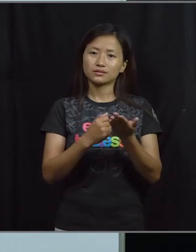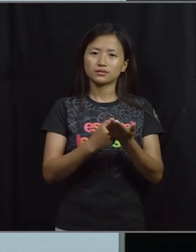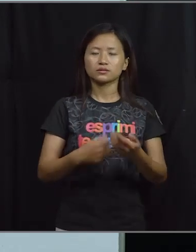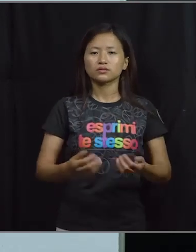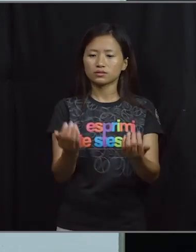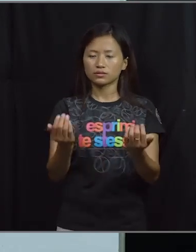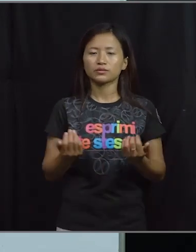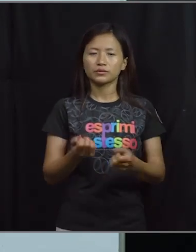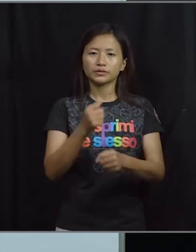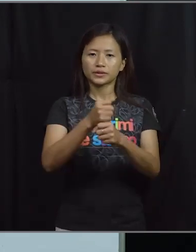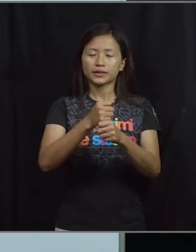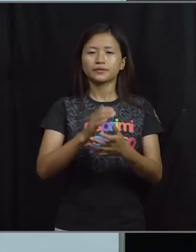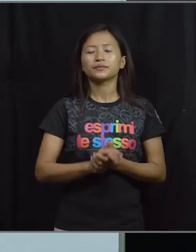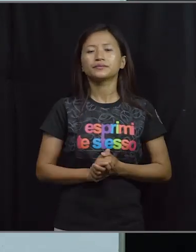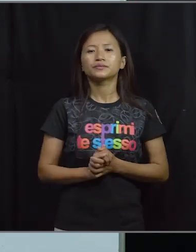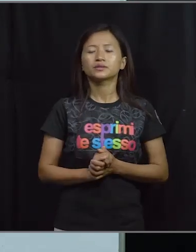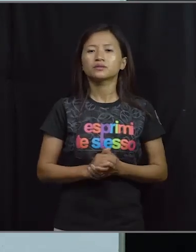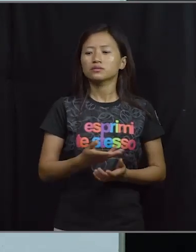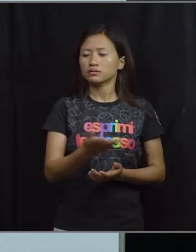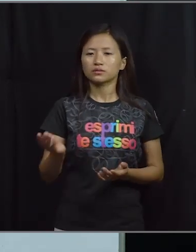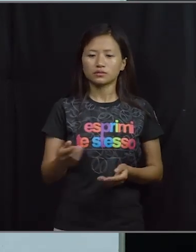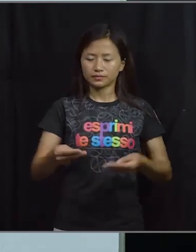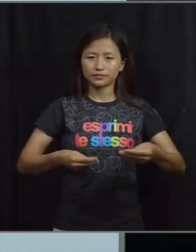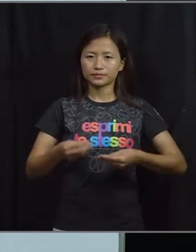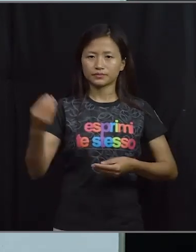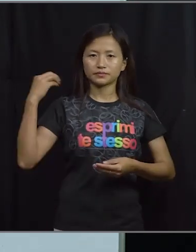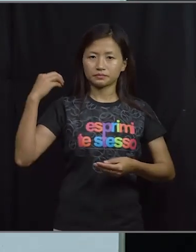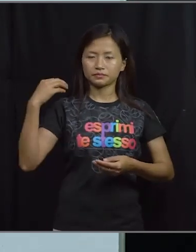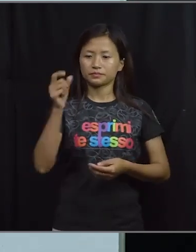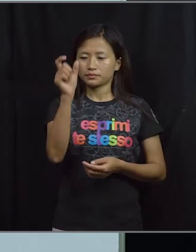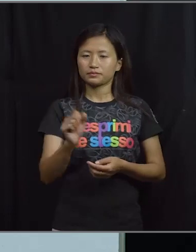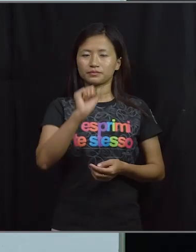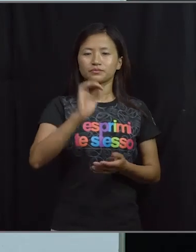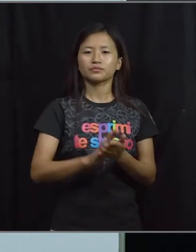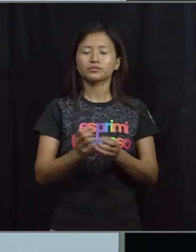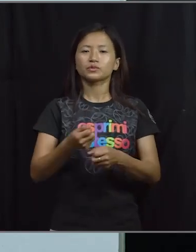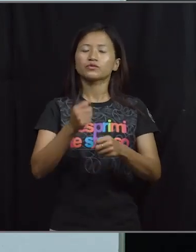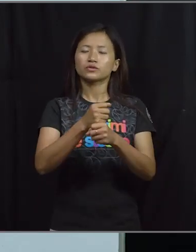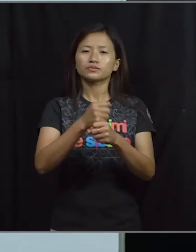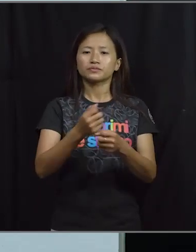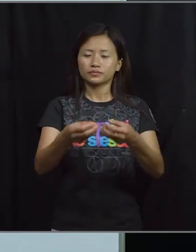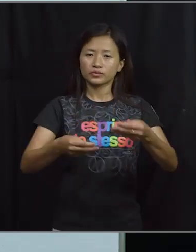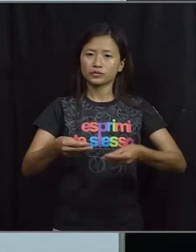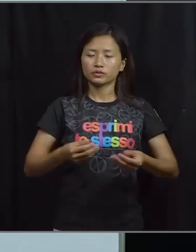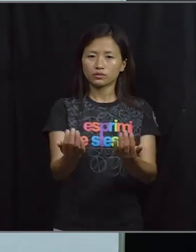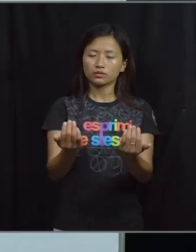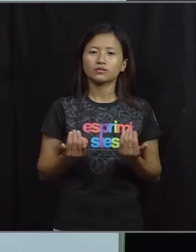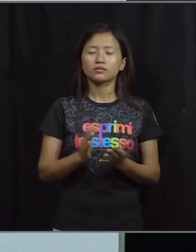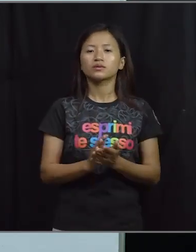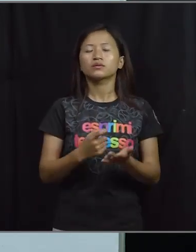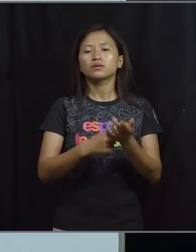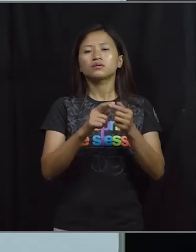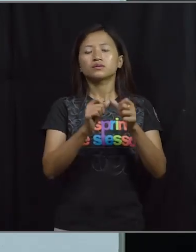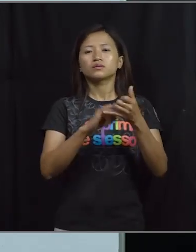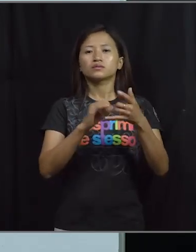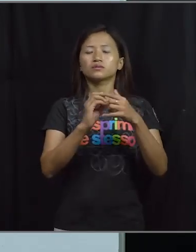by the government. They are entrepreneurs only after getting the support of the government. This reason might be